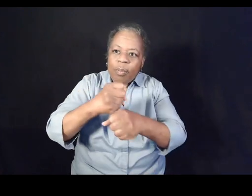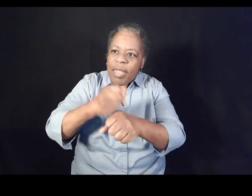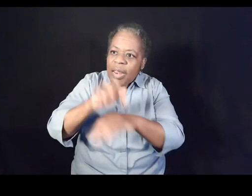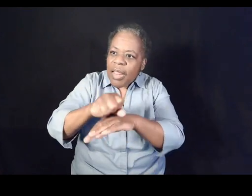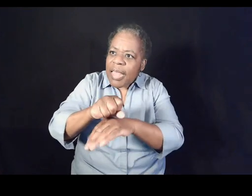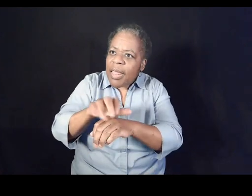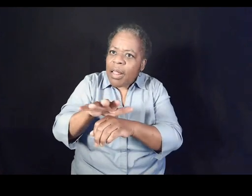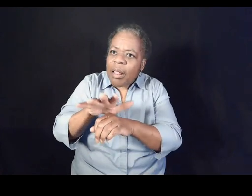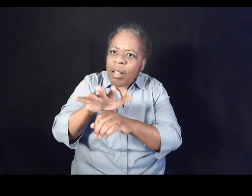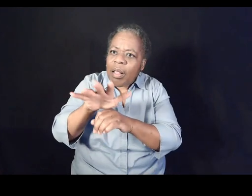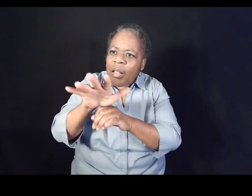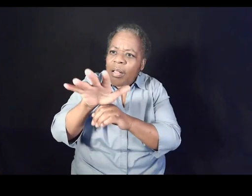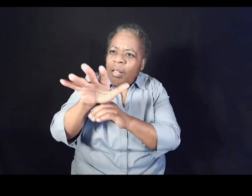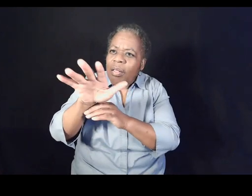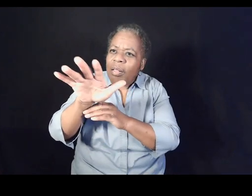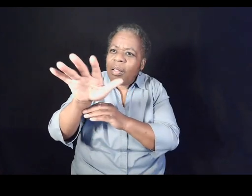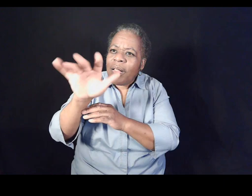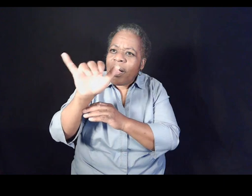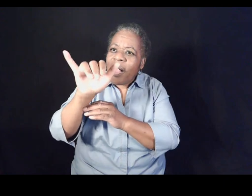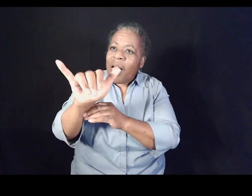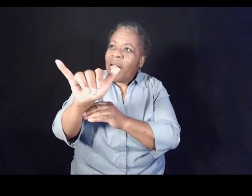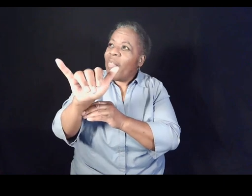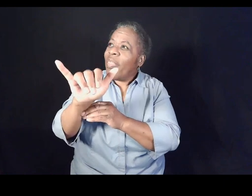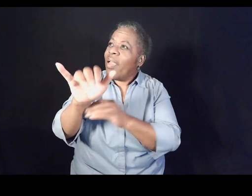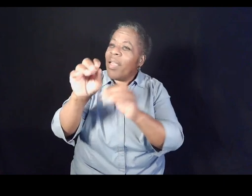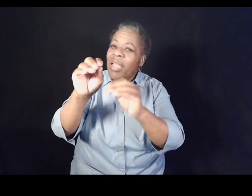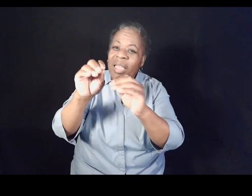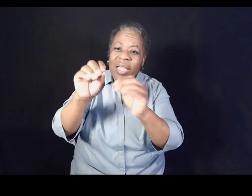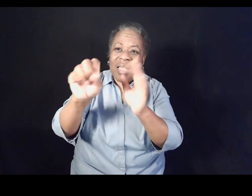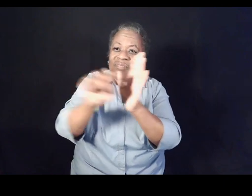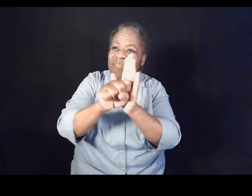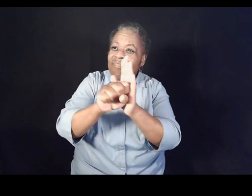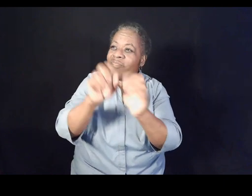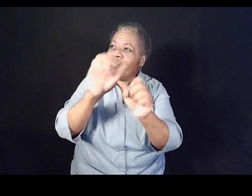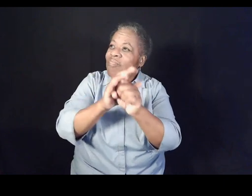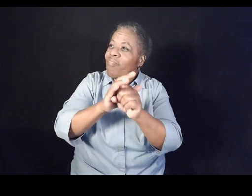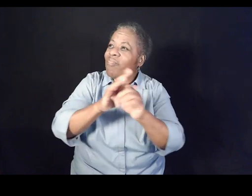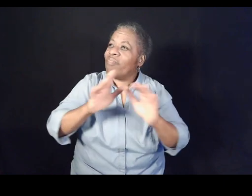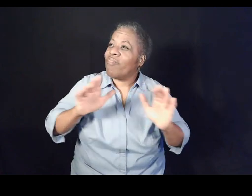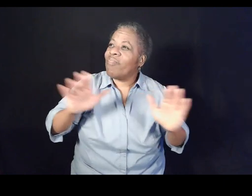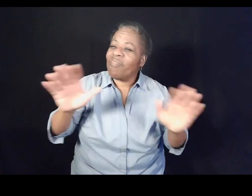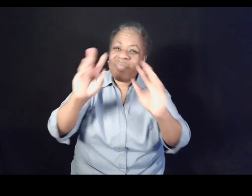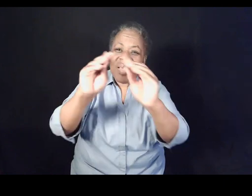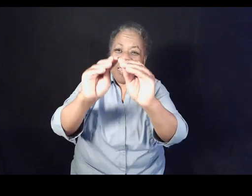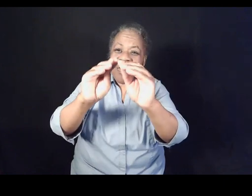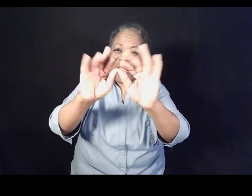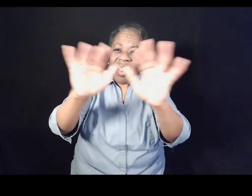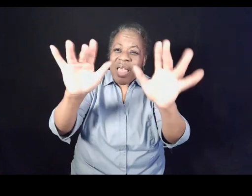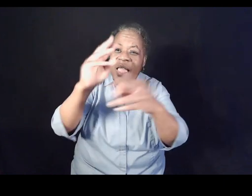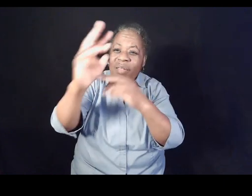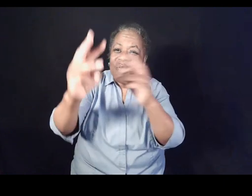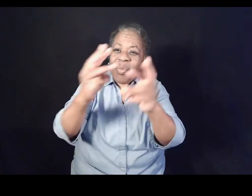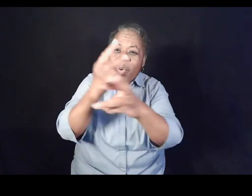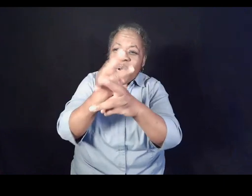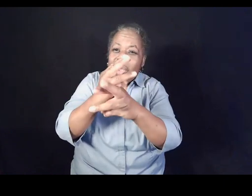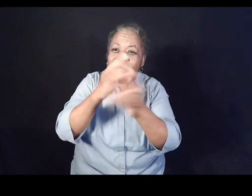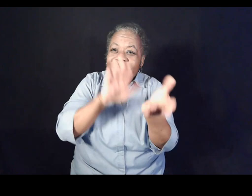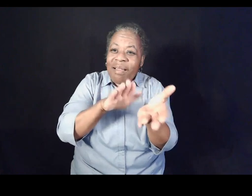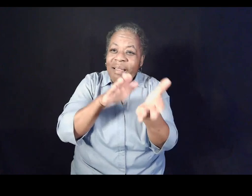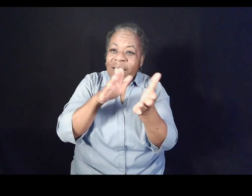created, the light of the world, abandoned in darkness to die.